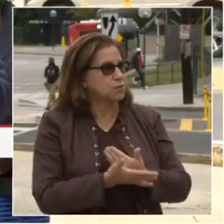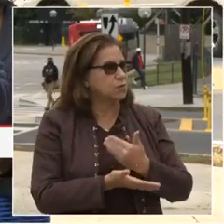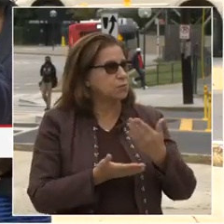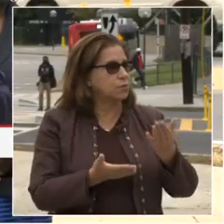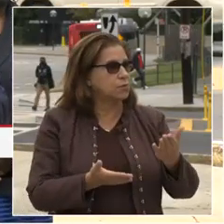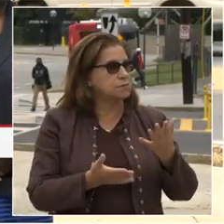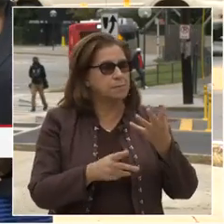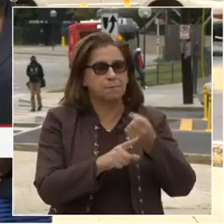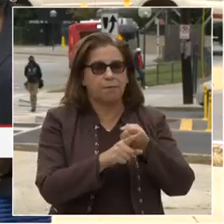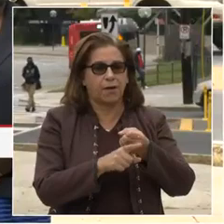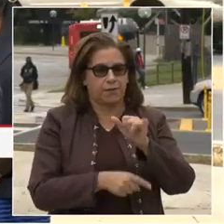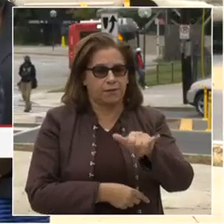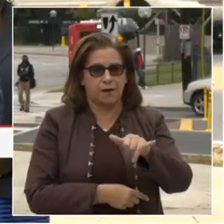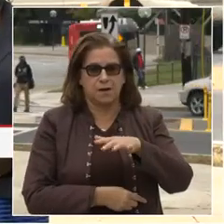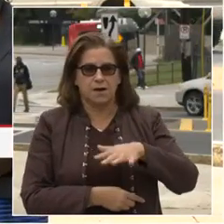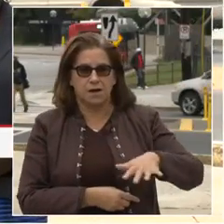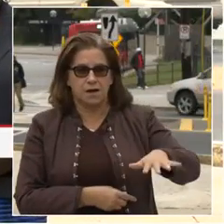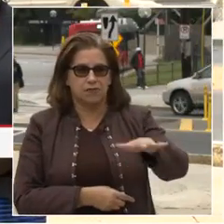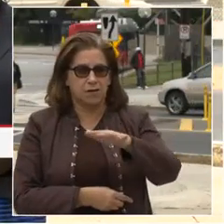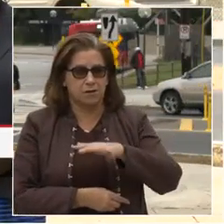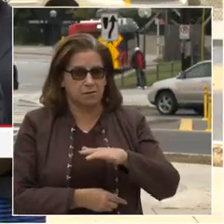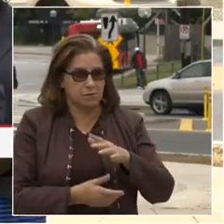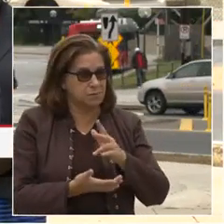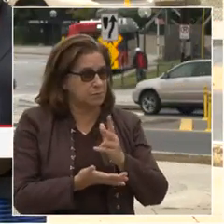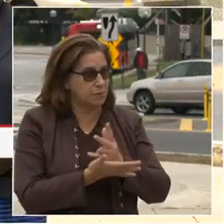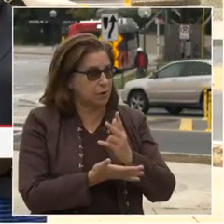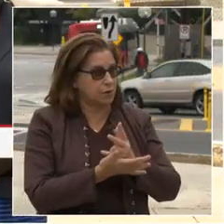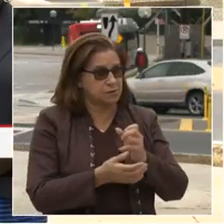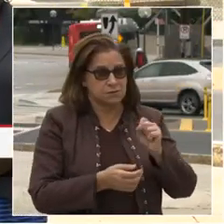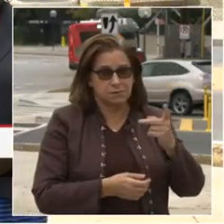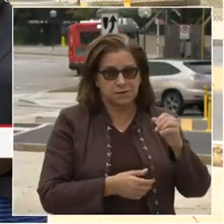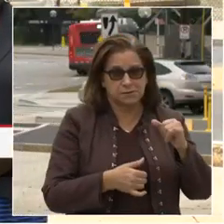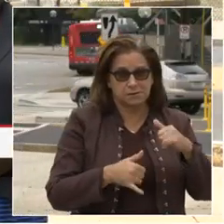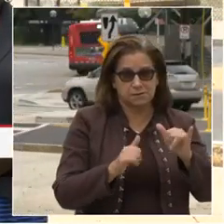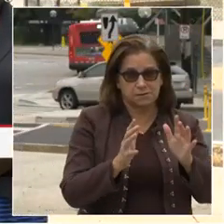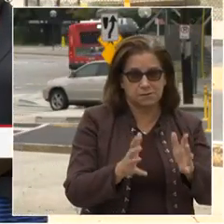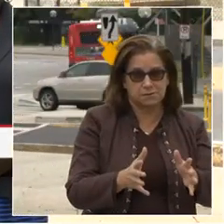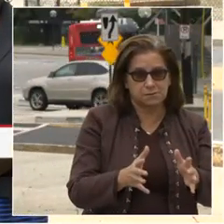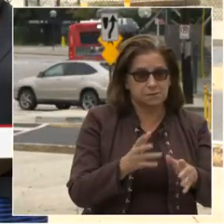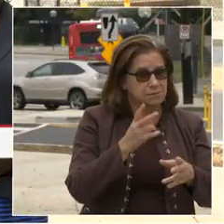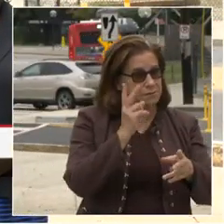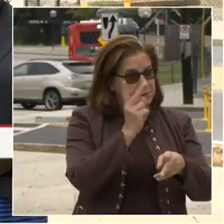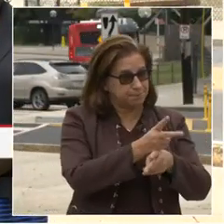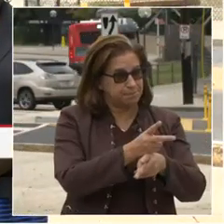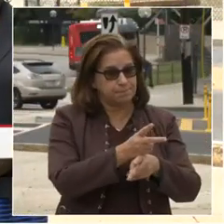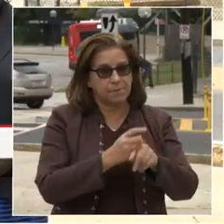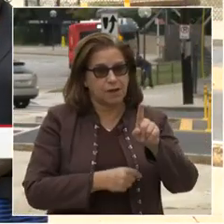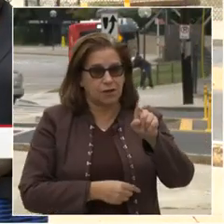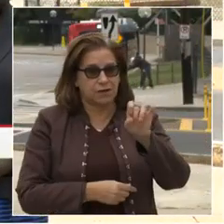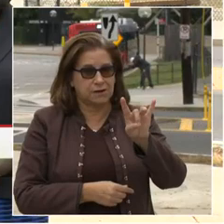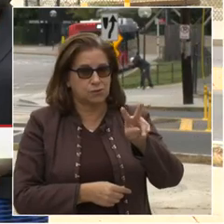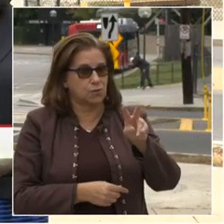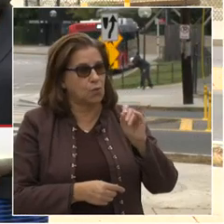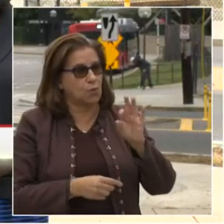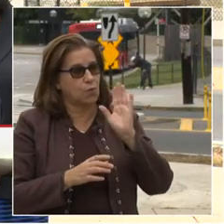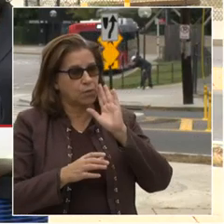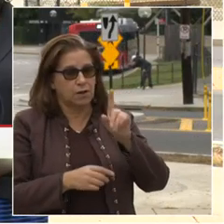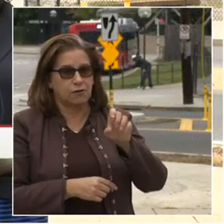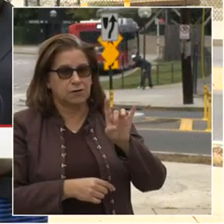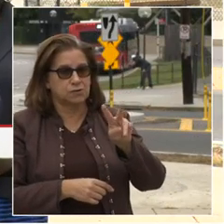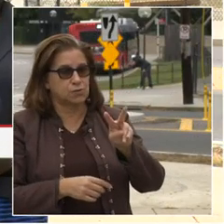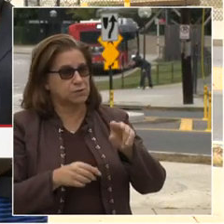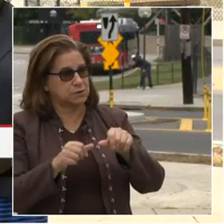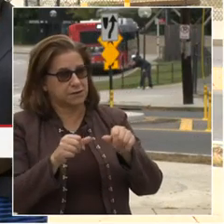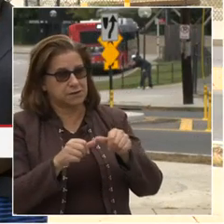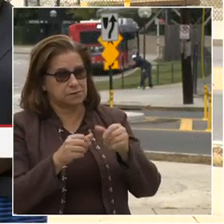on Thursday? Will it preserve any more parking spaces, or are they still going to lose the 182 there?